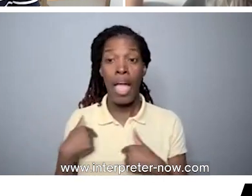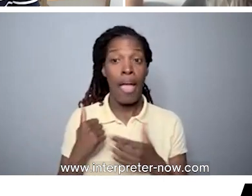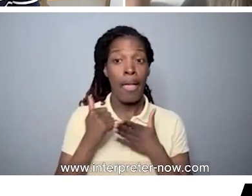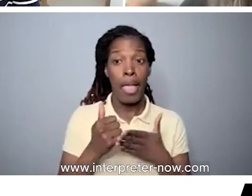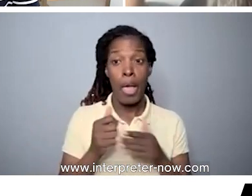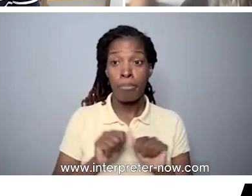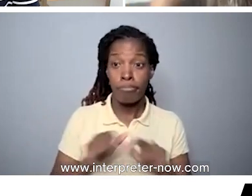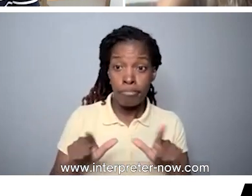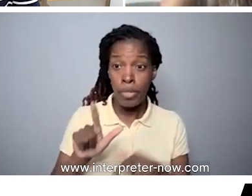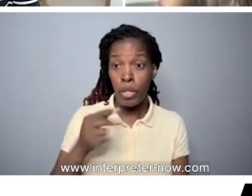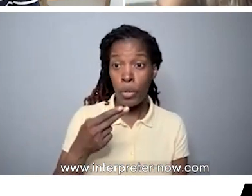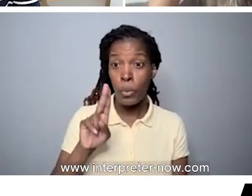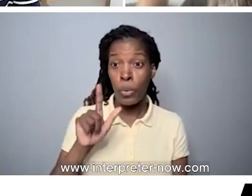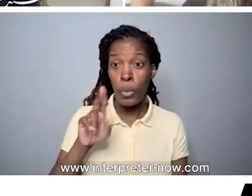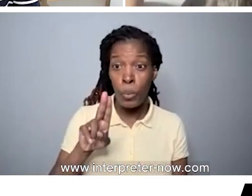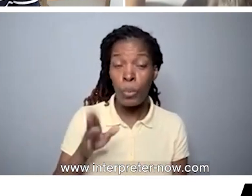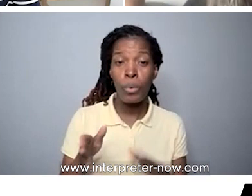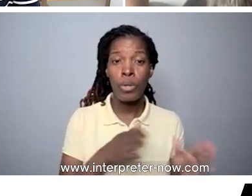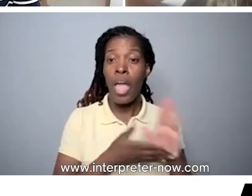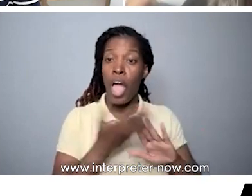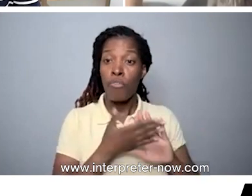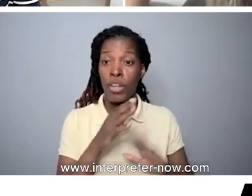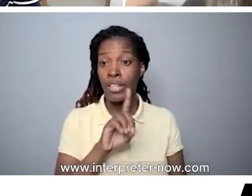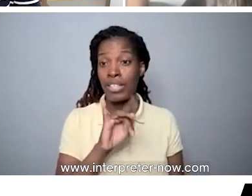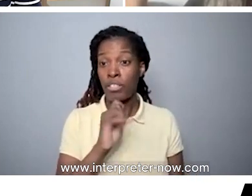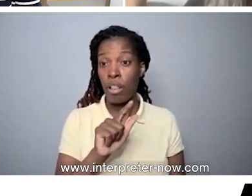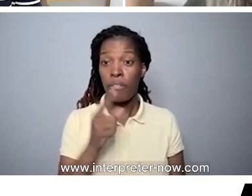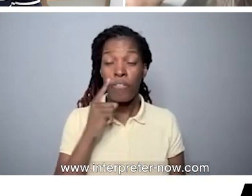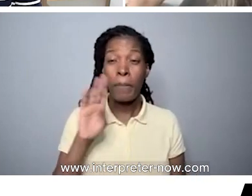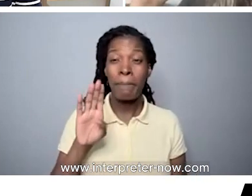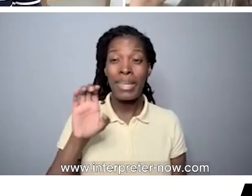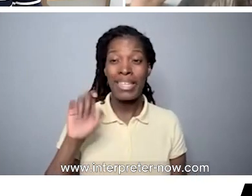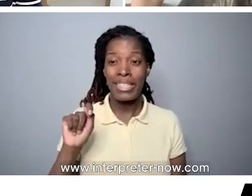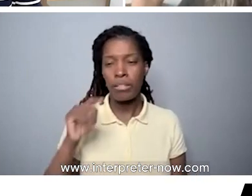which is a network, a Viacom network, sister company of MTV.